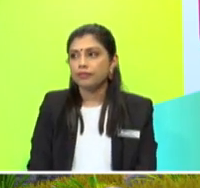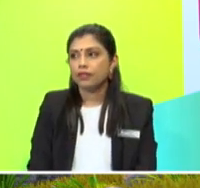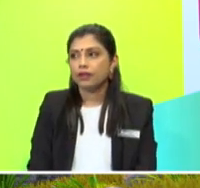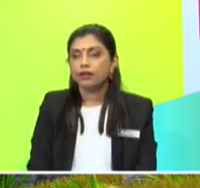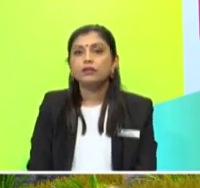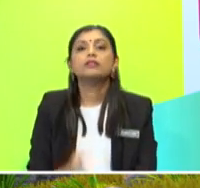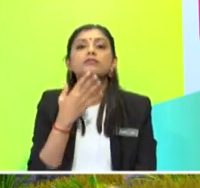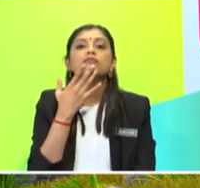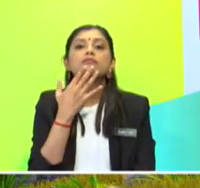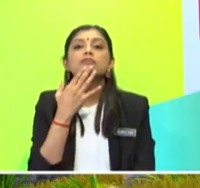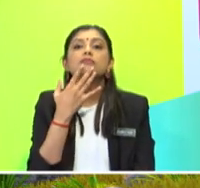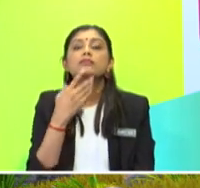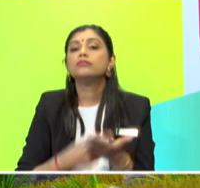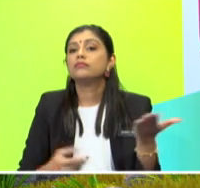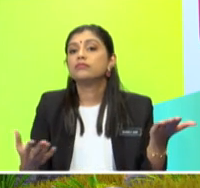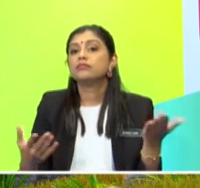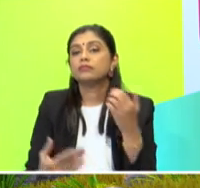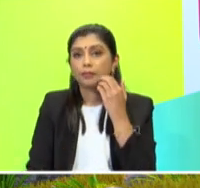be?